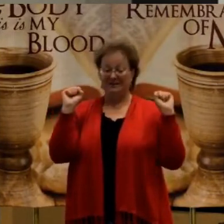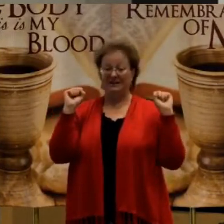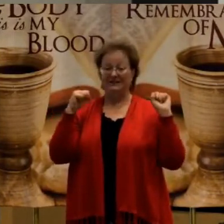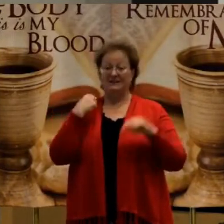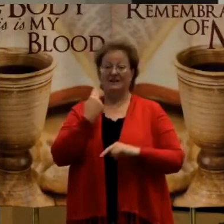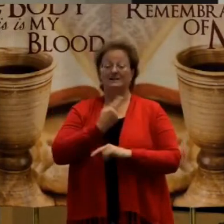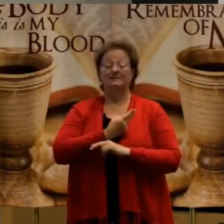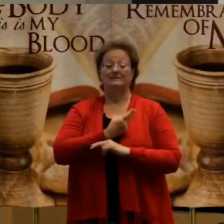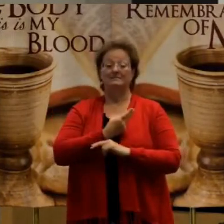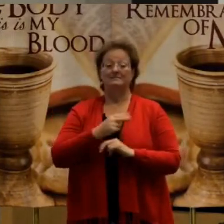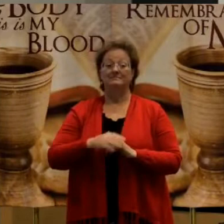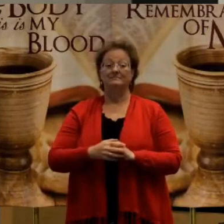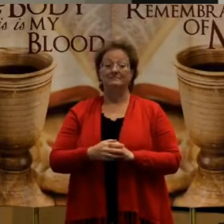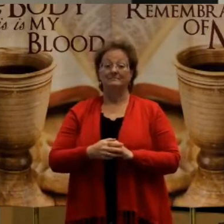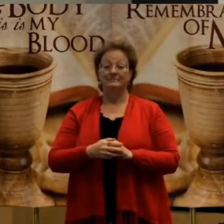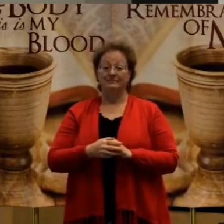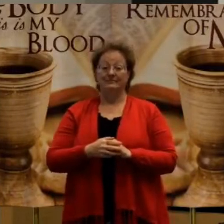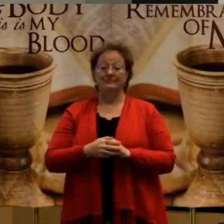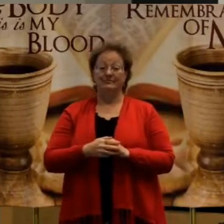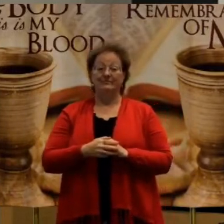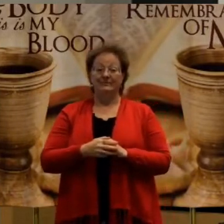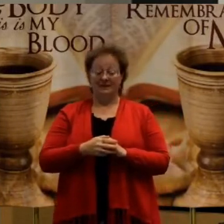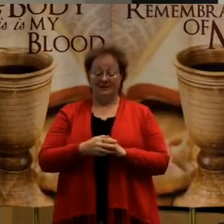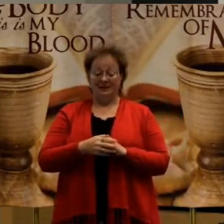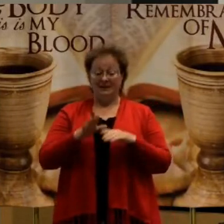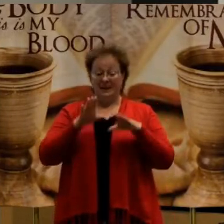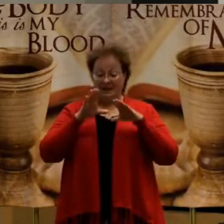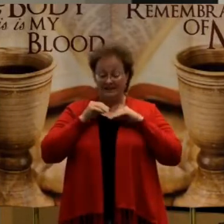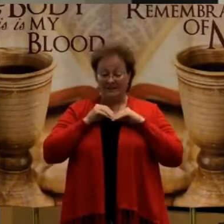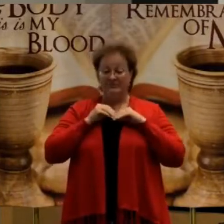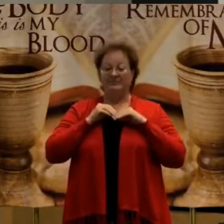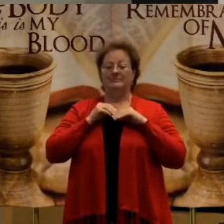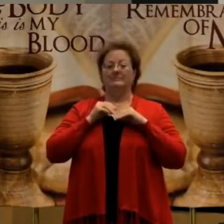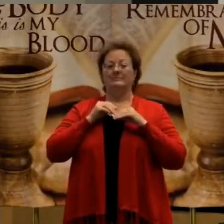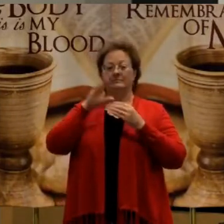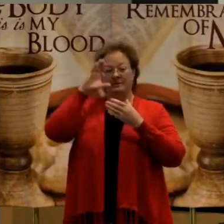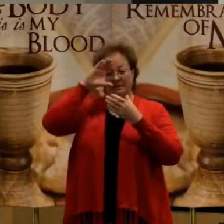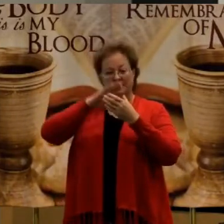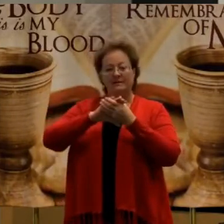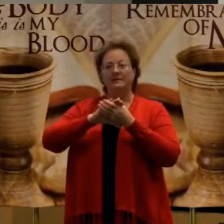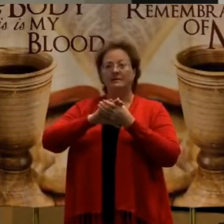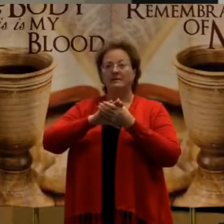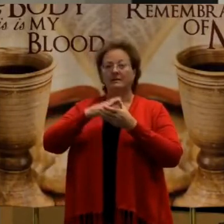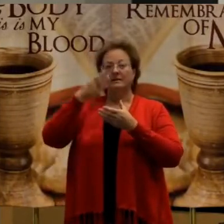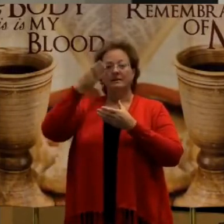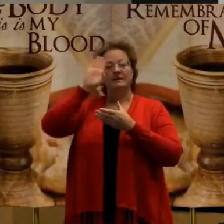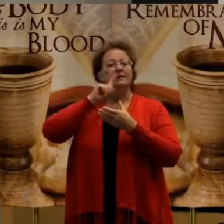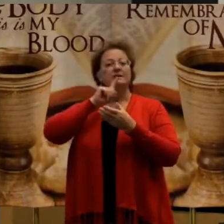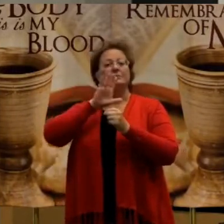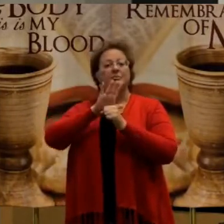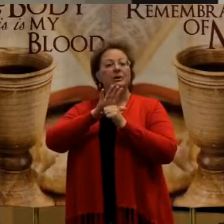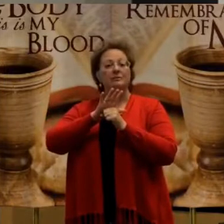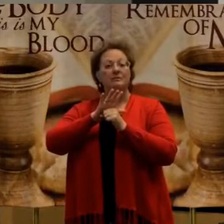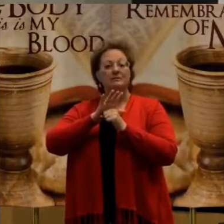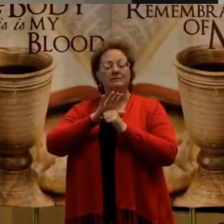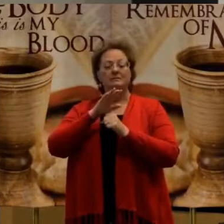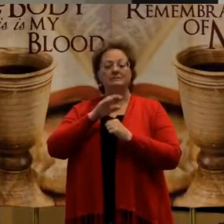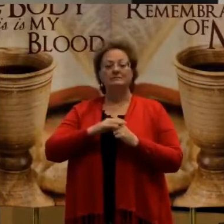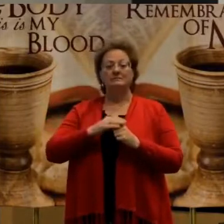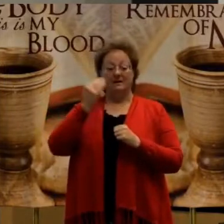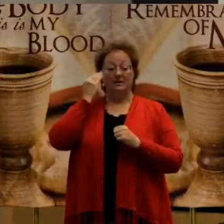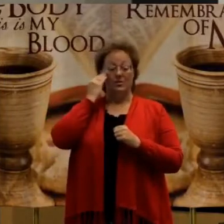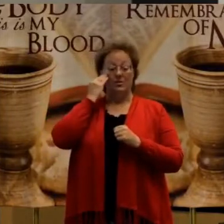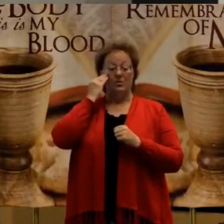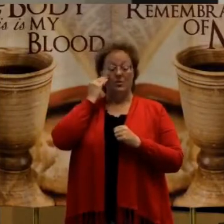in. You can claim God's covenant promises just like Moses did. You can remember that God's covenant